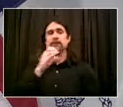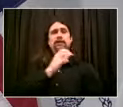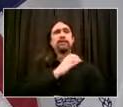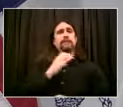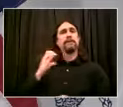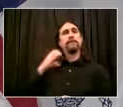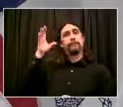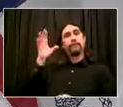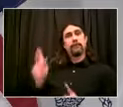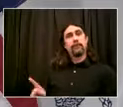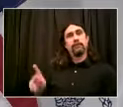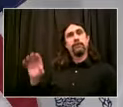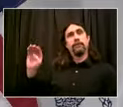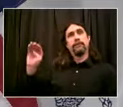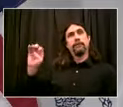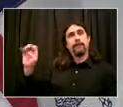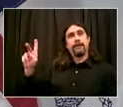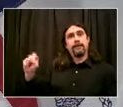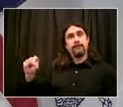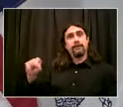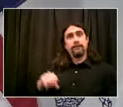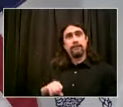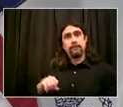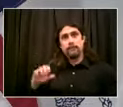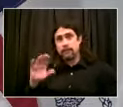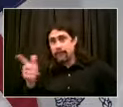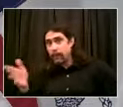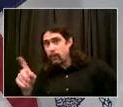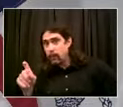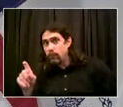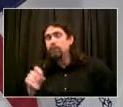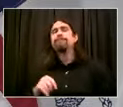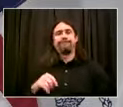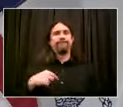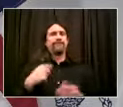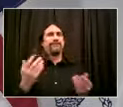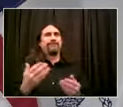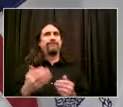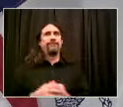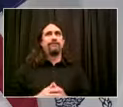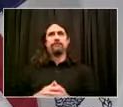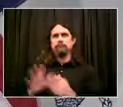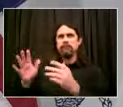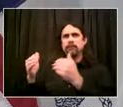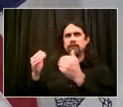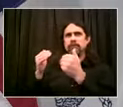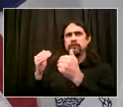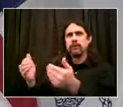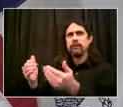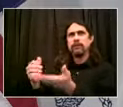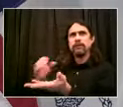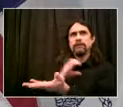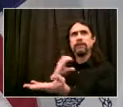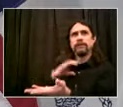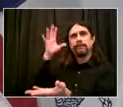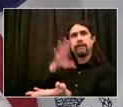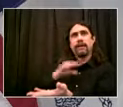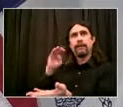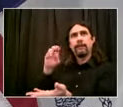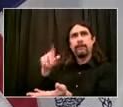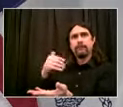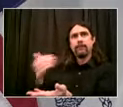Congressman? Thank you, Mr. Mayor. There you go. Yes, hear me. Yes, go ahead. I want to thank you, Mr. Mayor, for